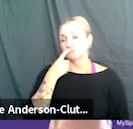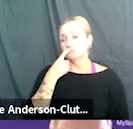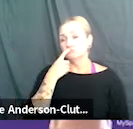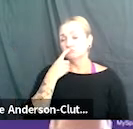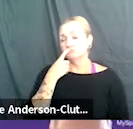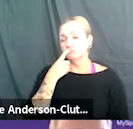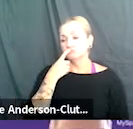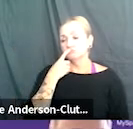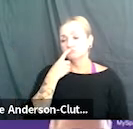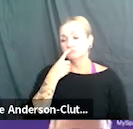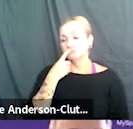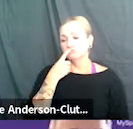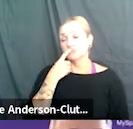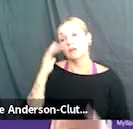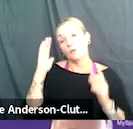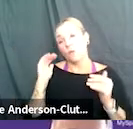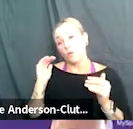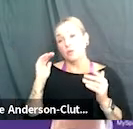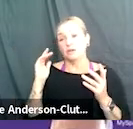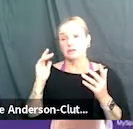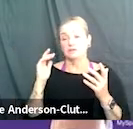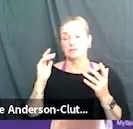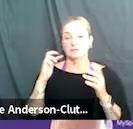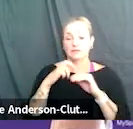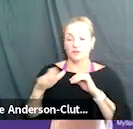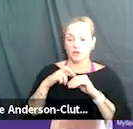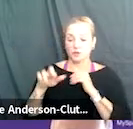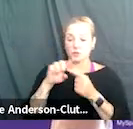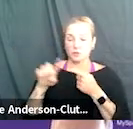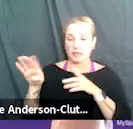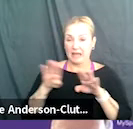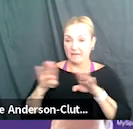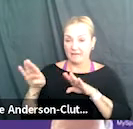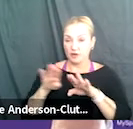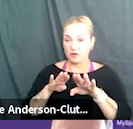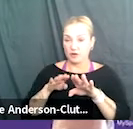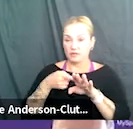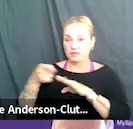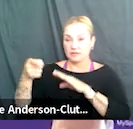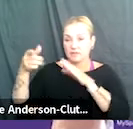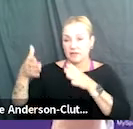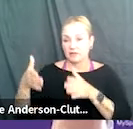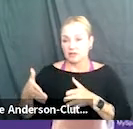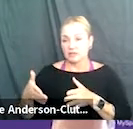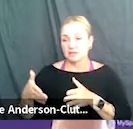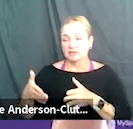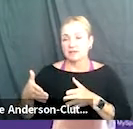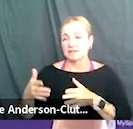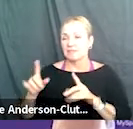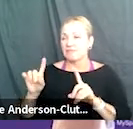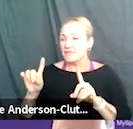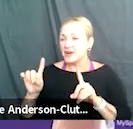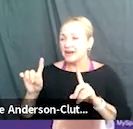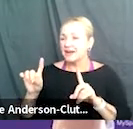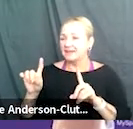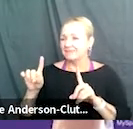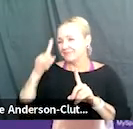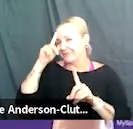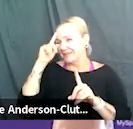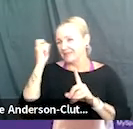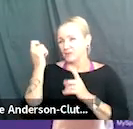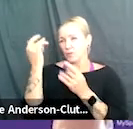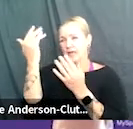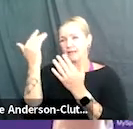happened and I didn't see him until May, and the and waiting list for things, there really wasn't an opportunity for that, unfortunately.